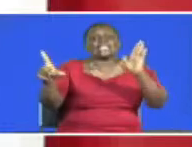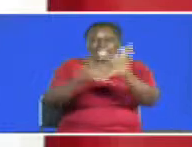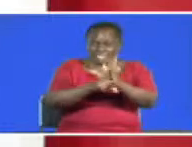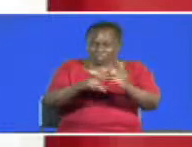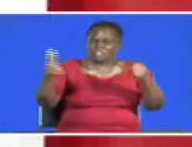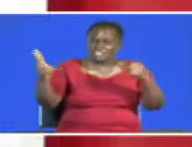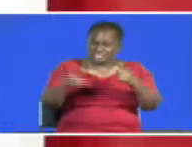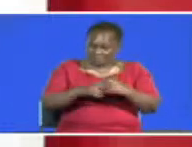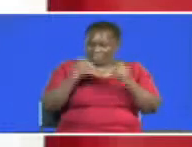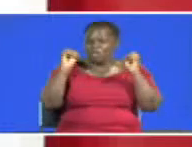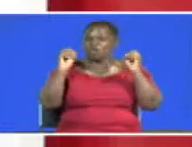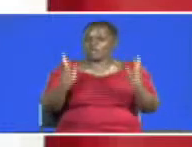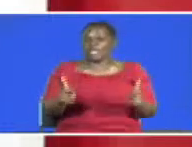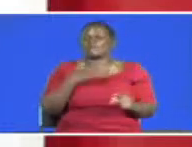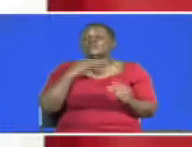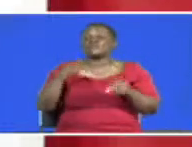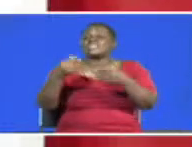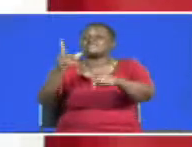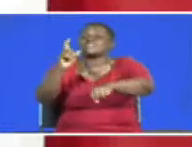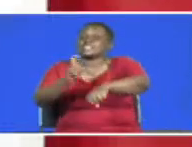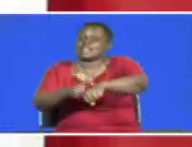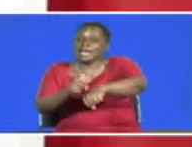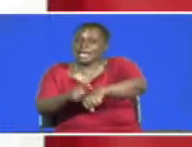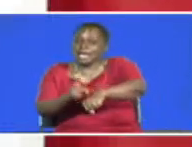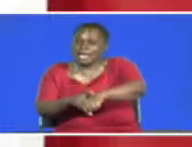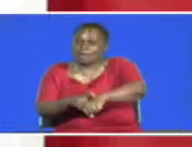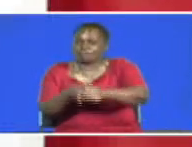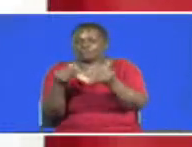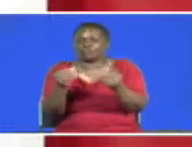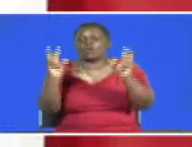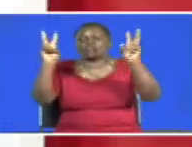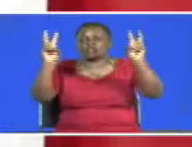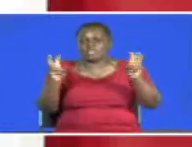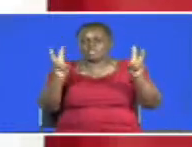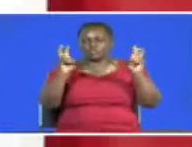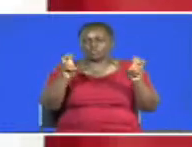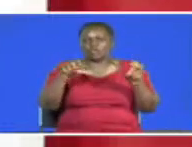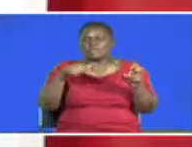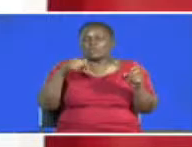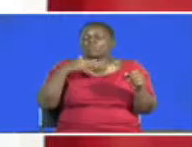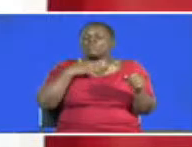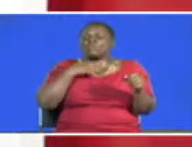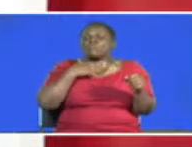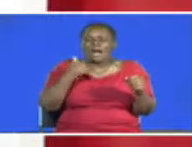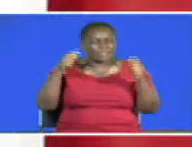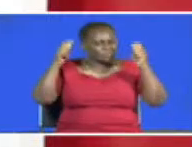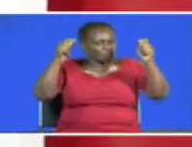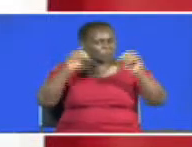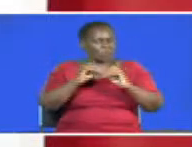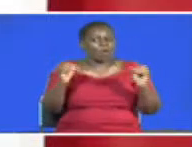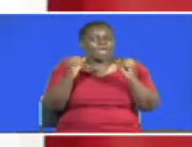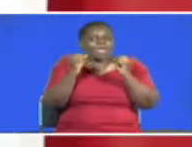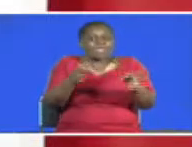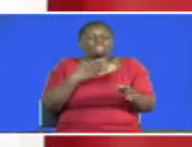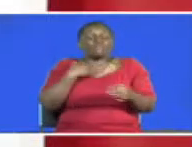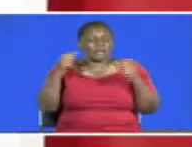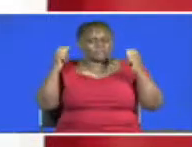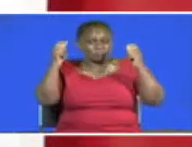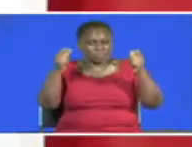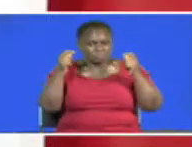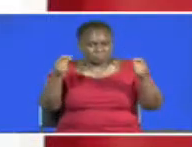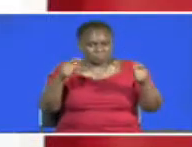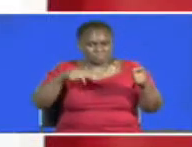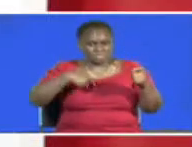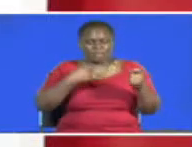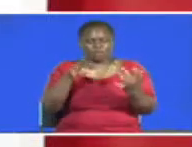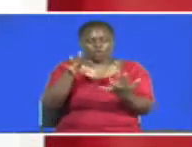give 7. But we wanted to give them time to sort this issue because we do not intend to strike. But if they want us to strike,